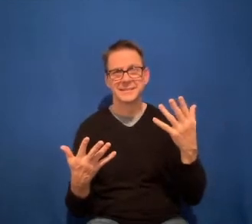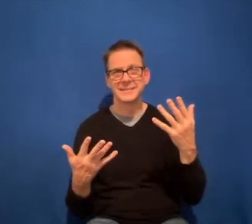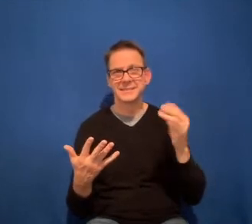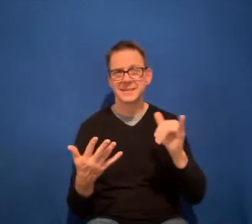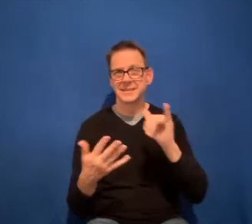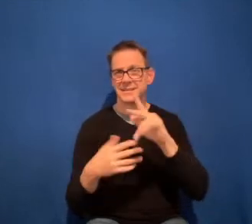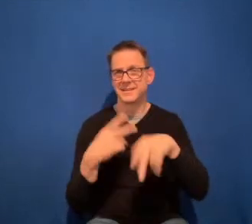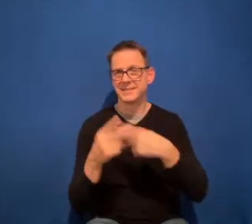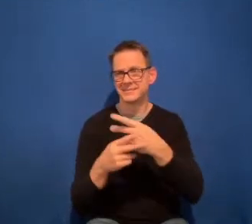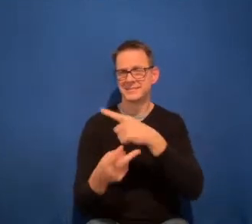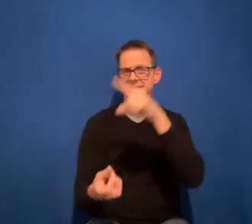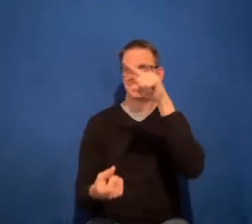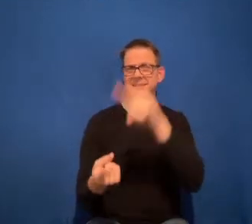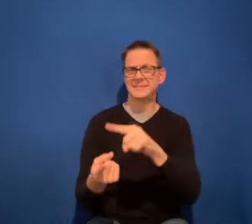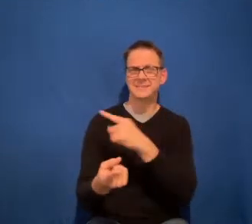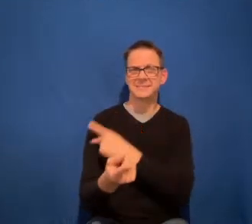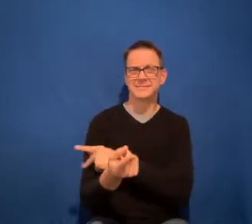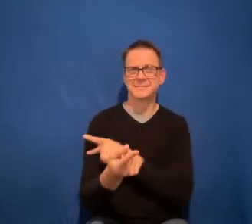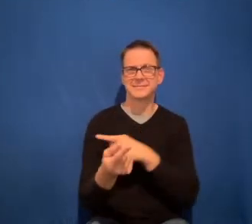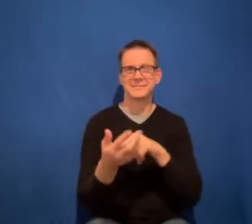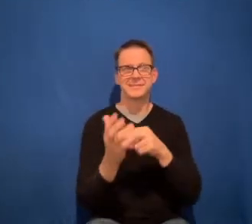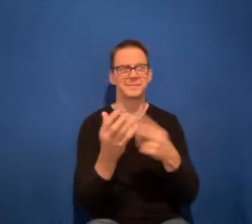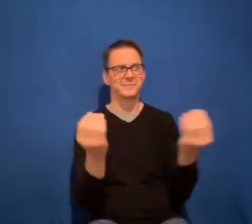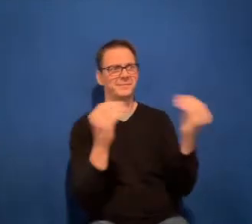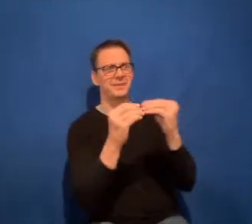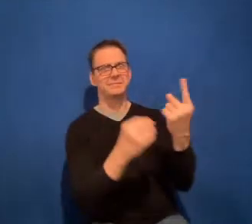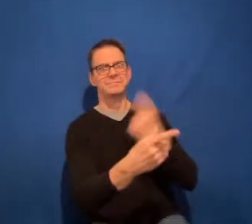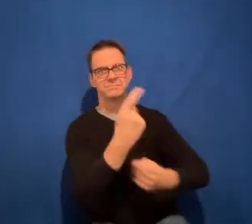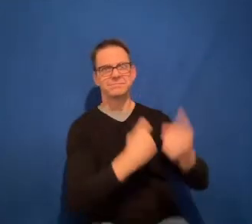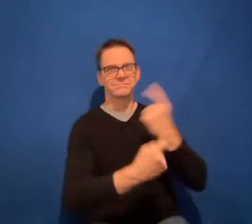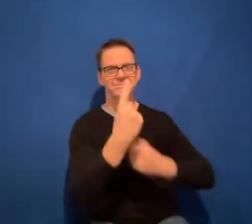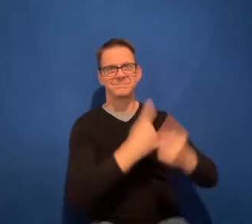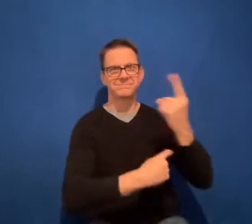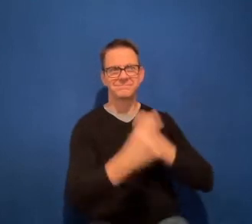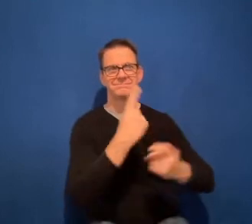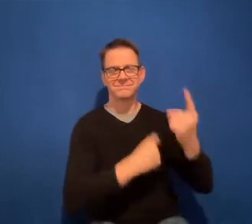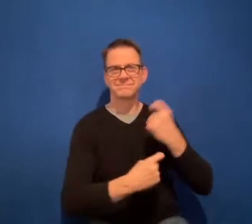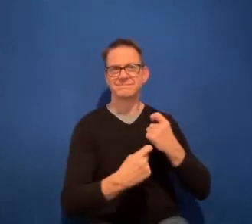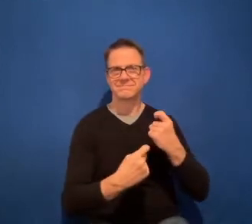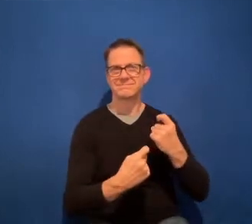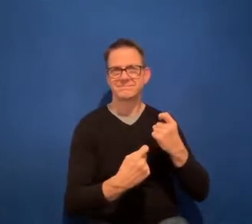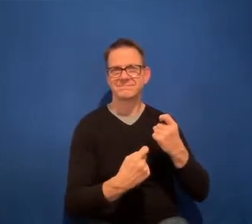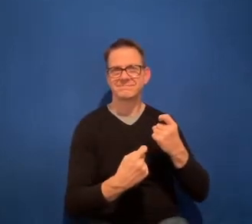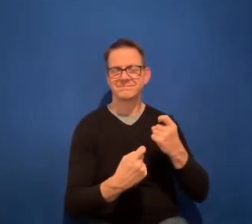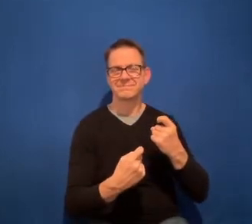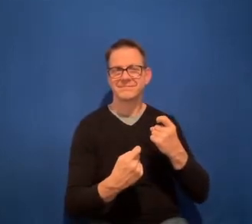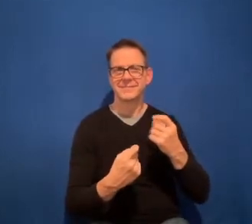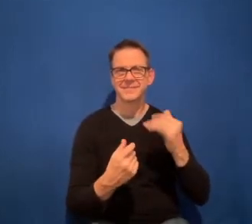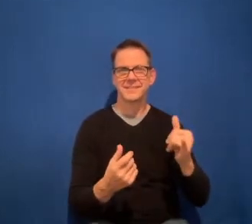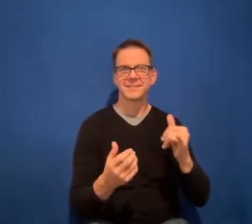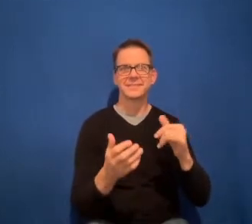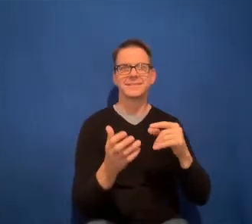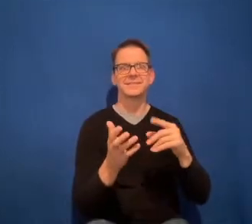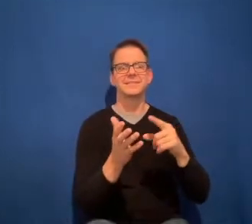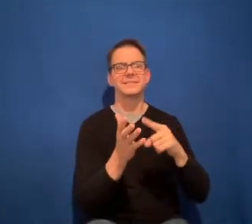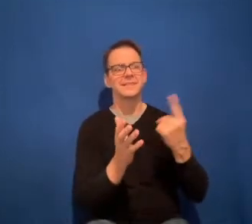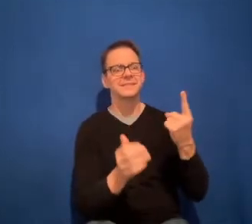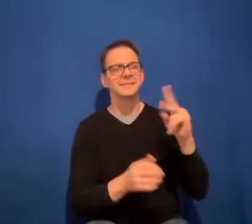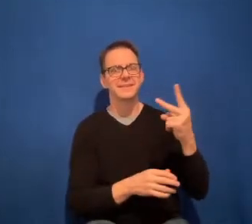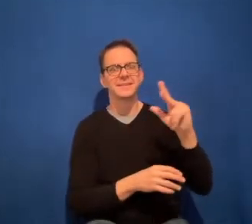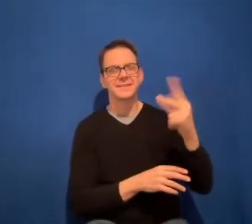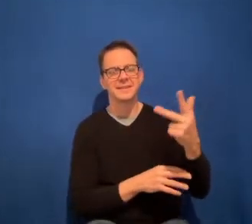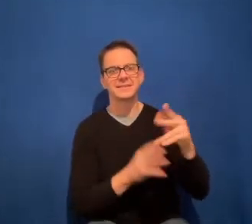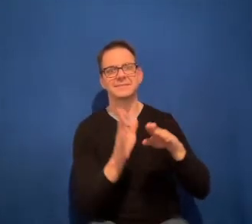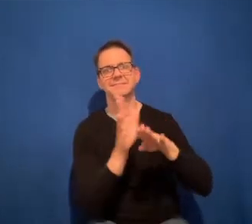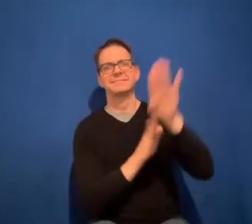patients, but we had now lots more sort of questions and also managing the actual COVID patients, and particularly as the second wave and the third wave, family docs, a lot of people